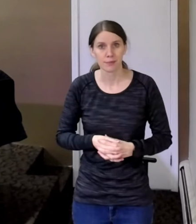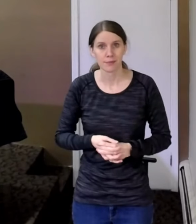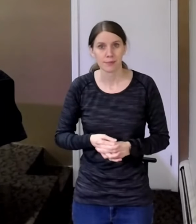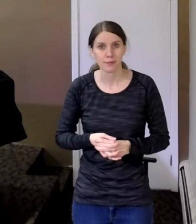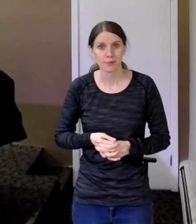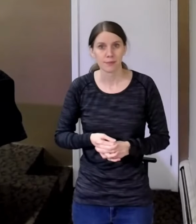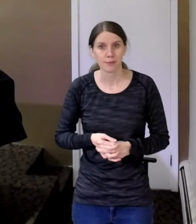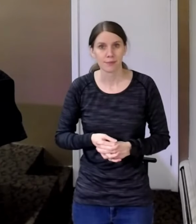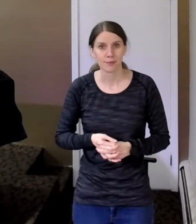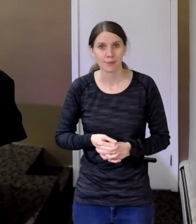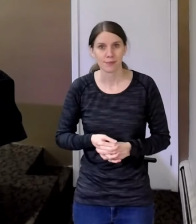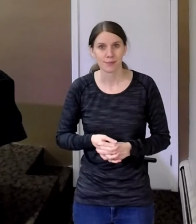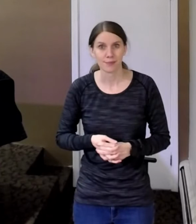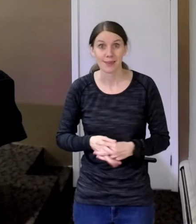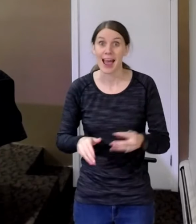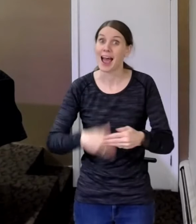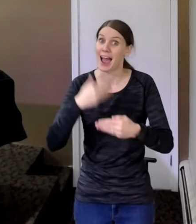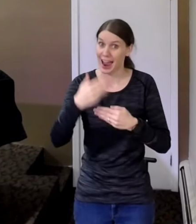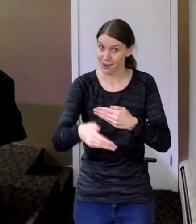And then come the consequences.